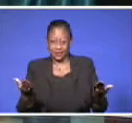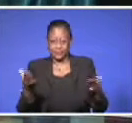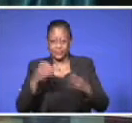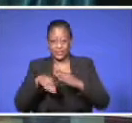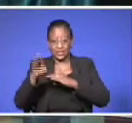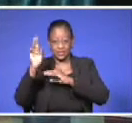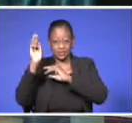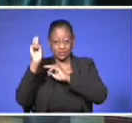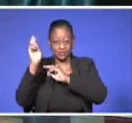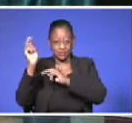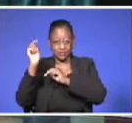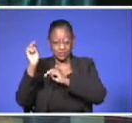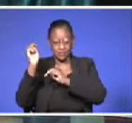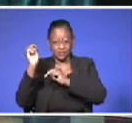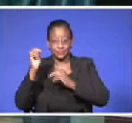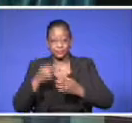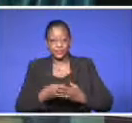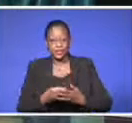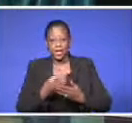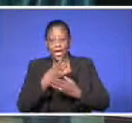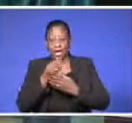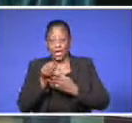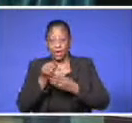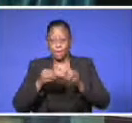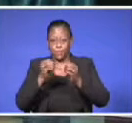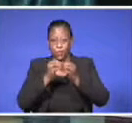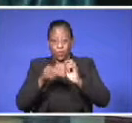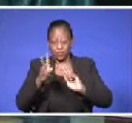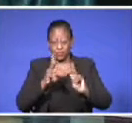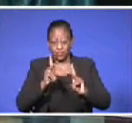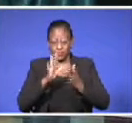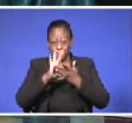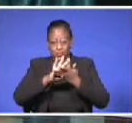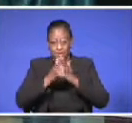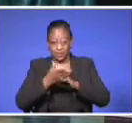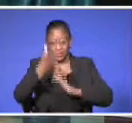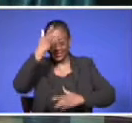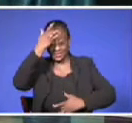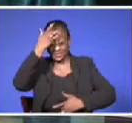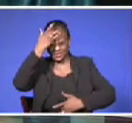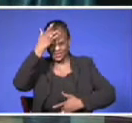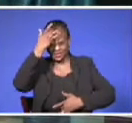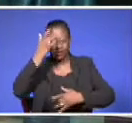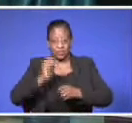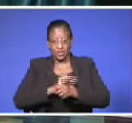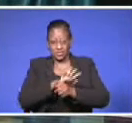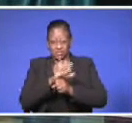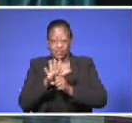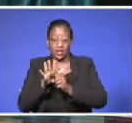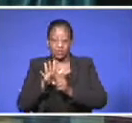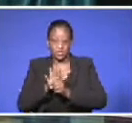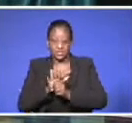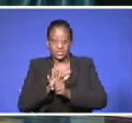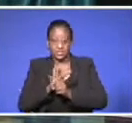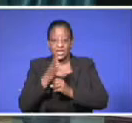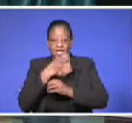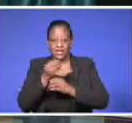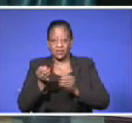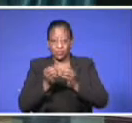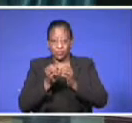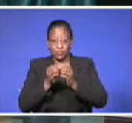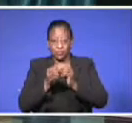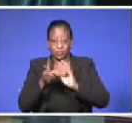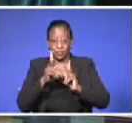shores, with an increasing number of Bahamians getting sicker from the virus, and this evident by the recent upswing in